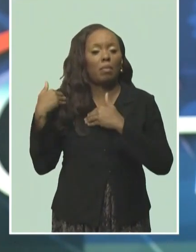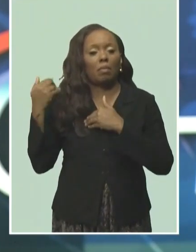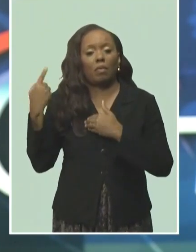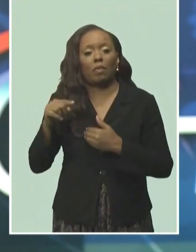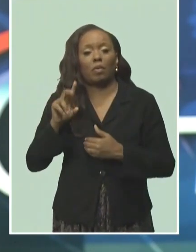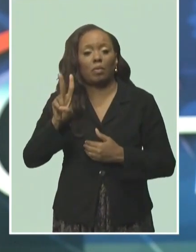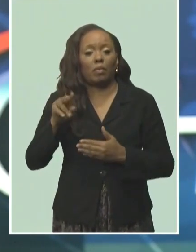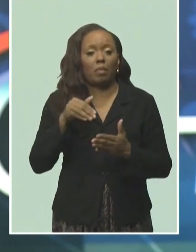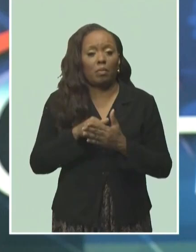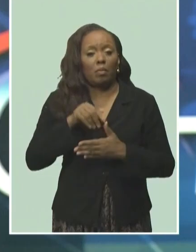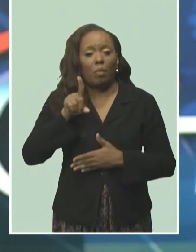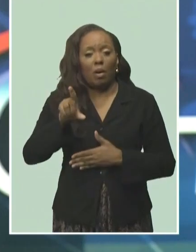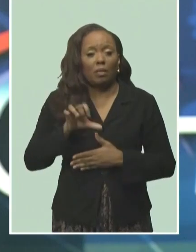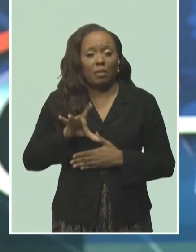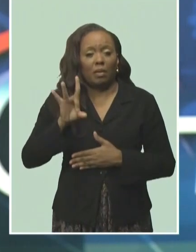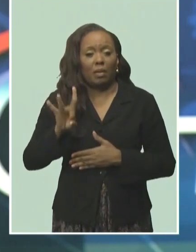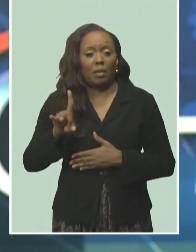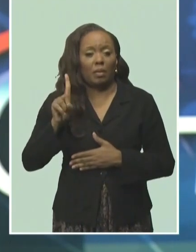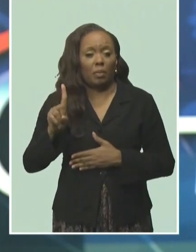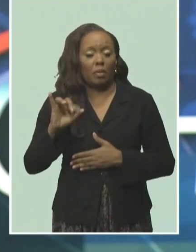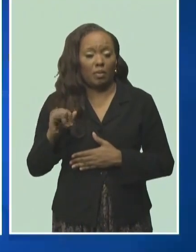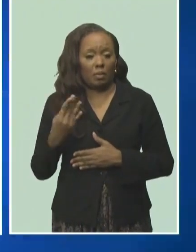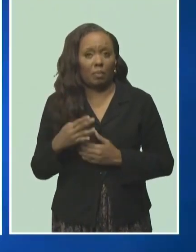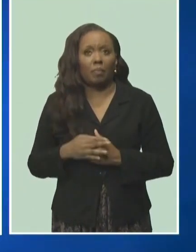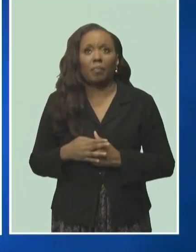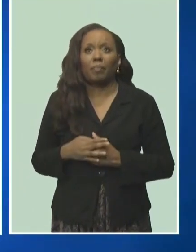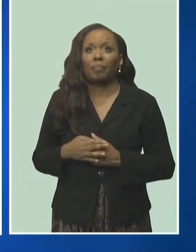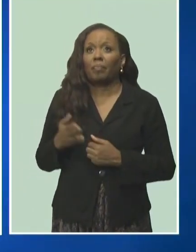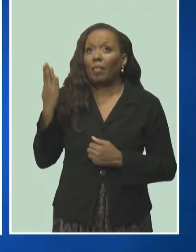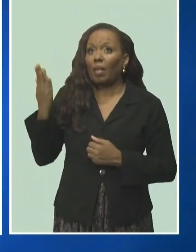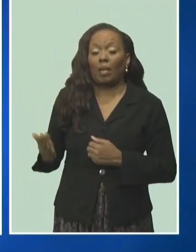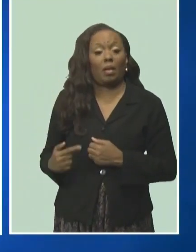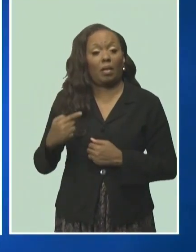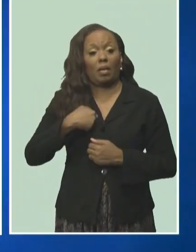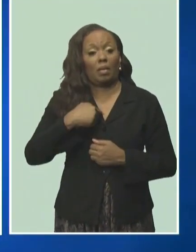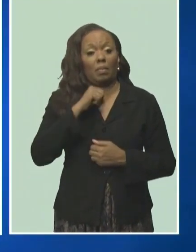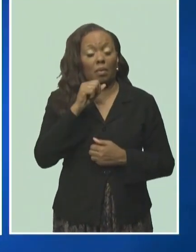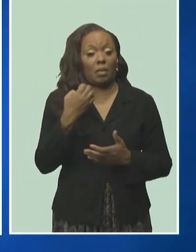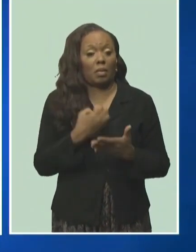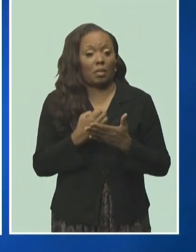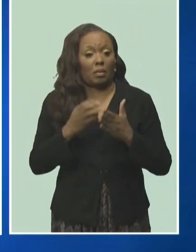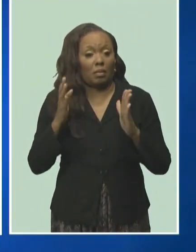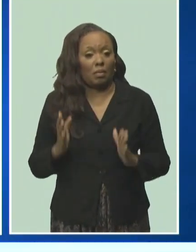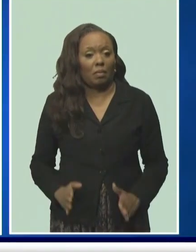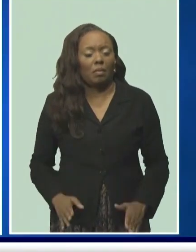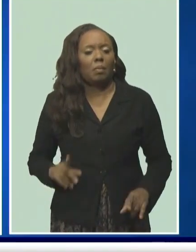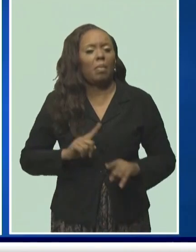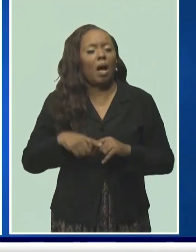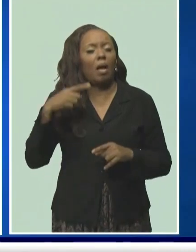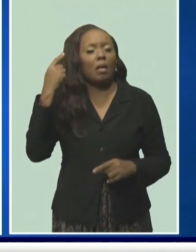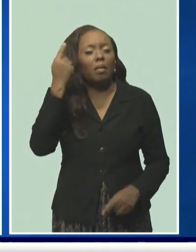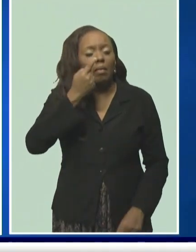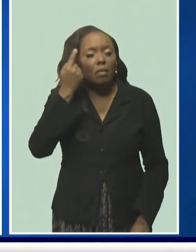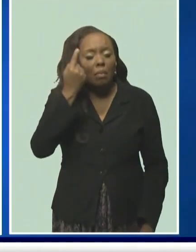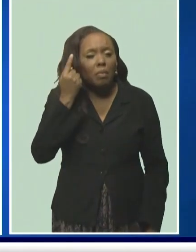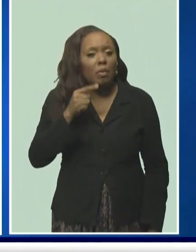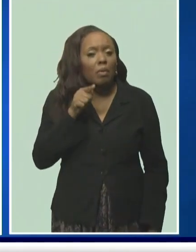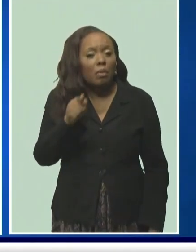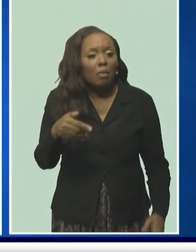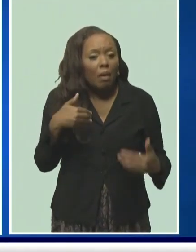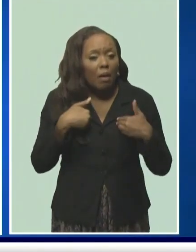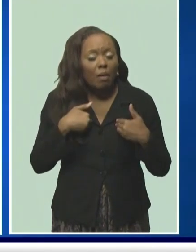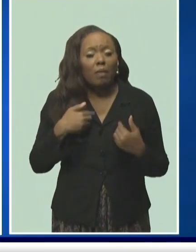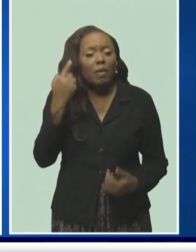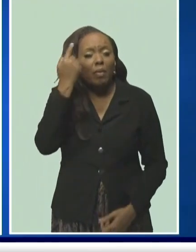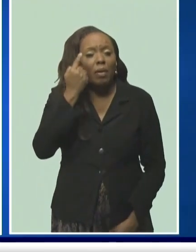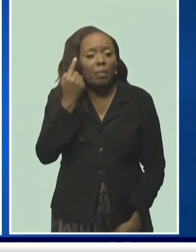2,181 jobs. I am no economist, but think of the impact that you may have had, that you have had, and that you're